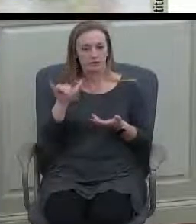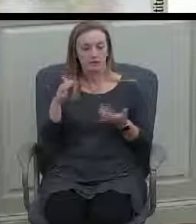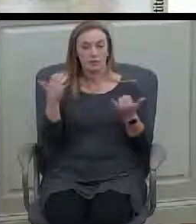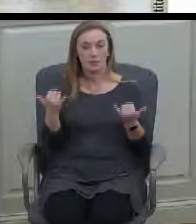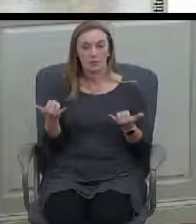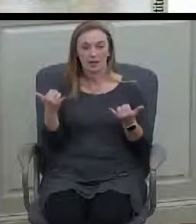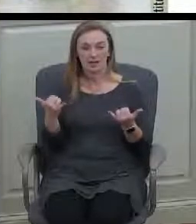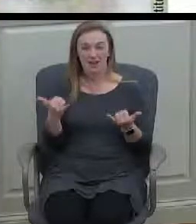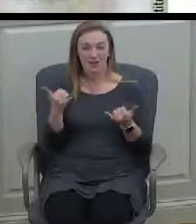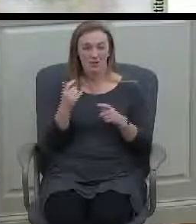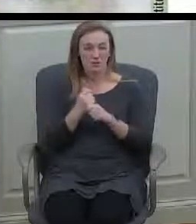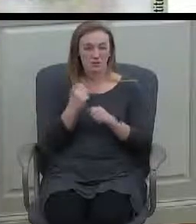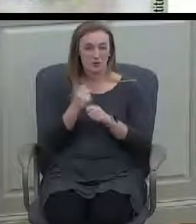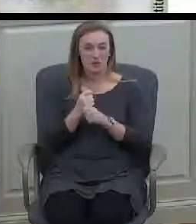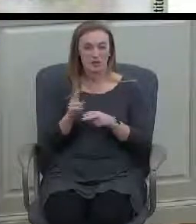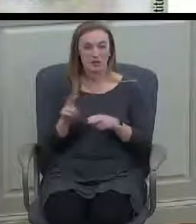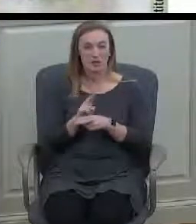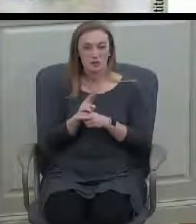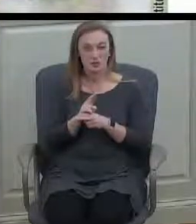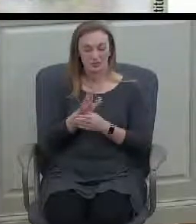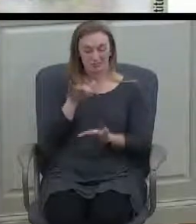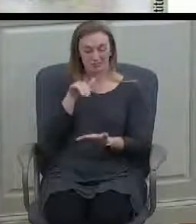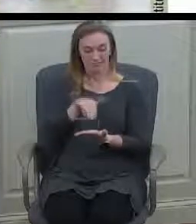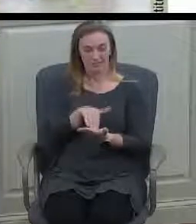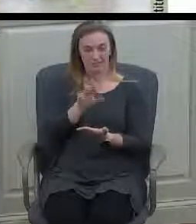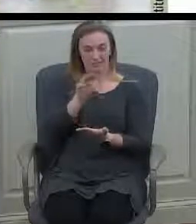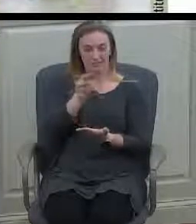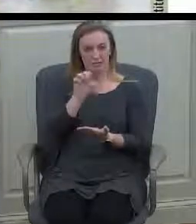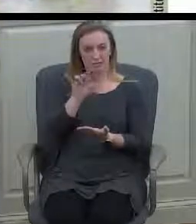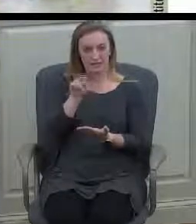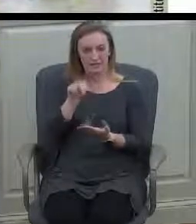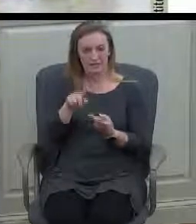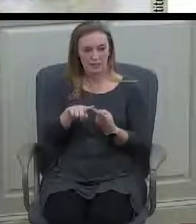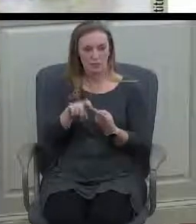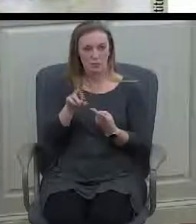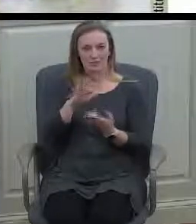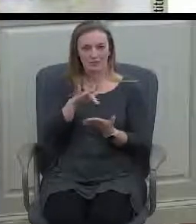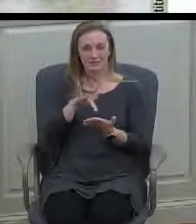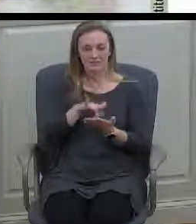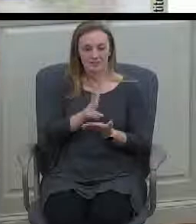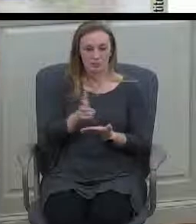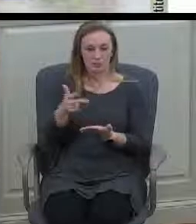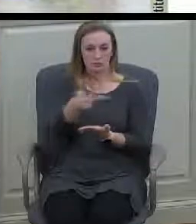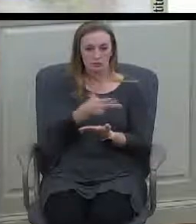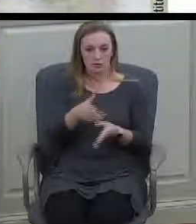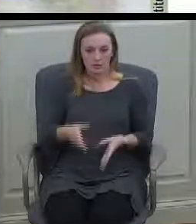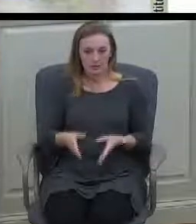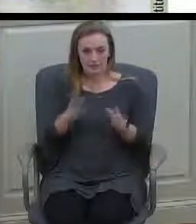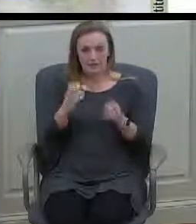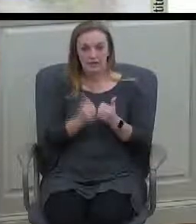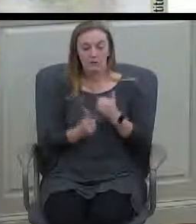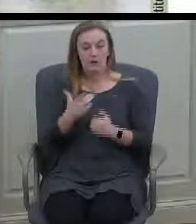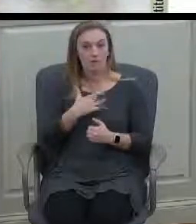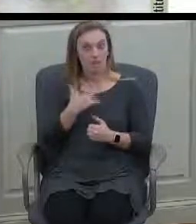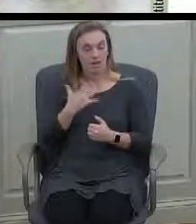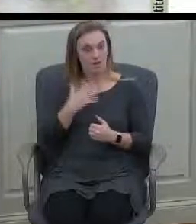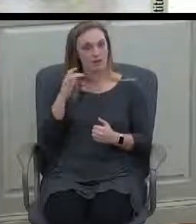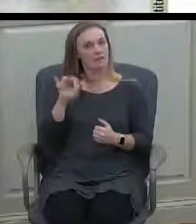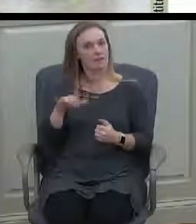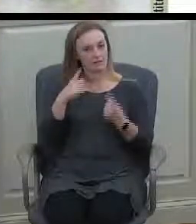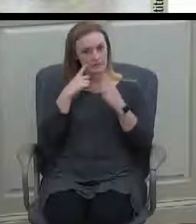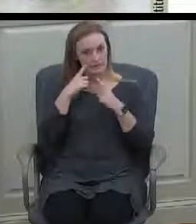the center turn lane. Everybody felt that that was very successful and wanted to see